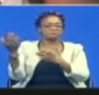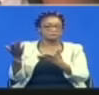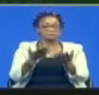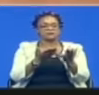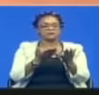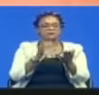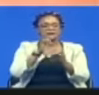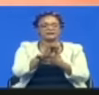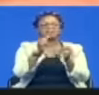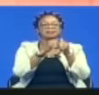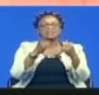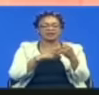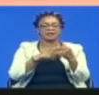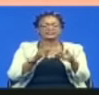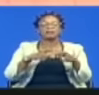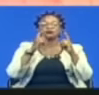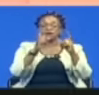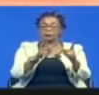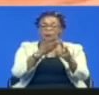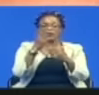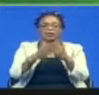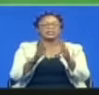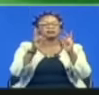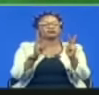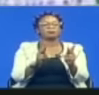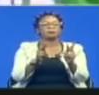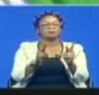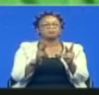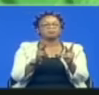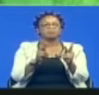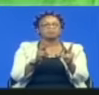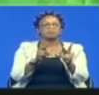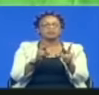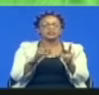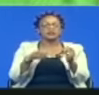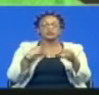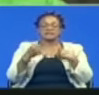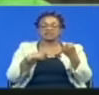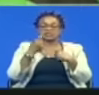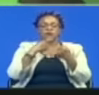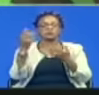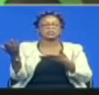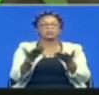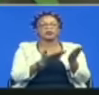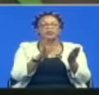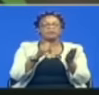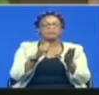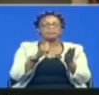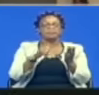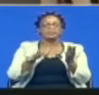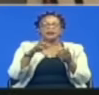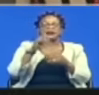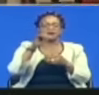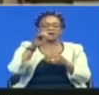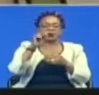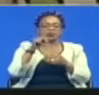unprecedented 16th title over the weekend in Kisumu. The Rwandese, who was acquired from Rwandan side Rayon Sports in